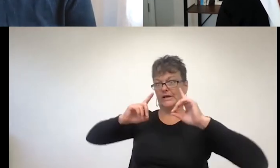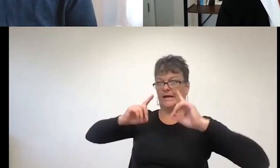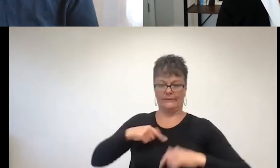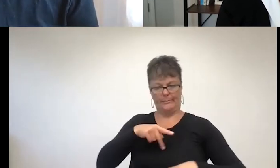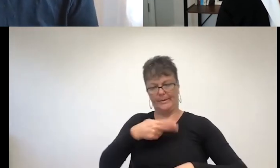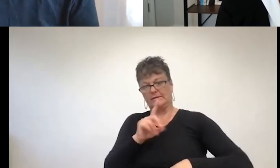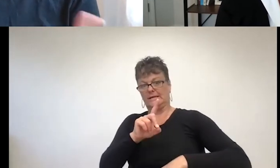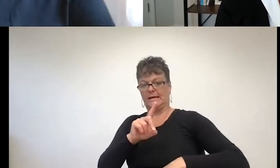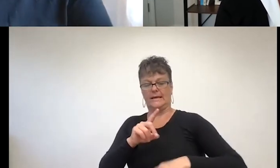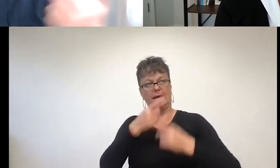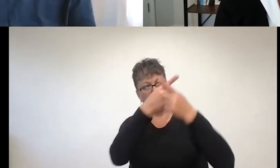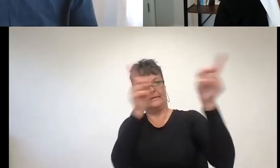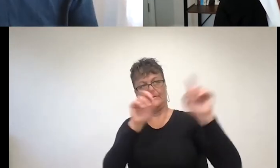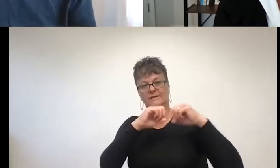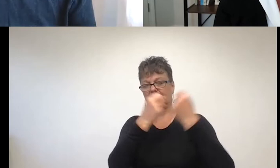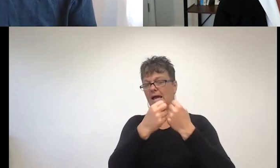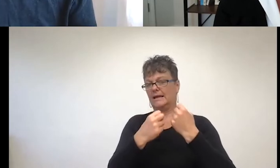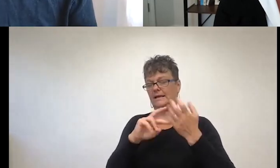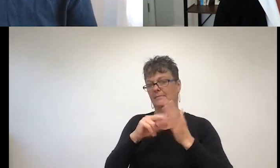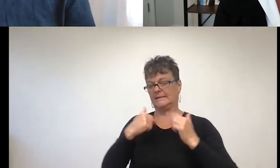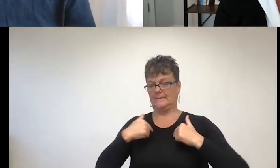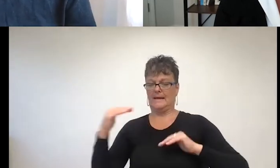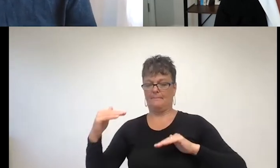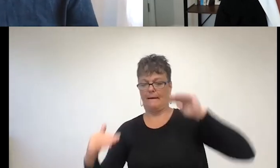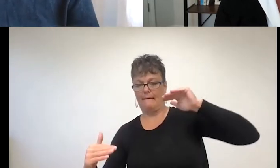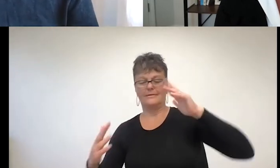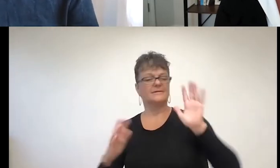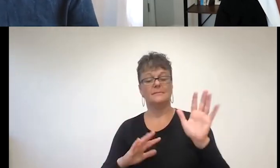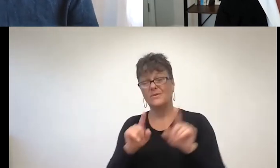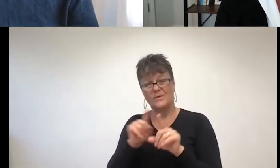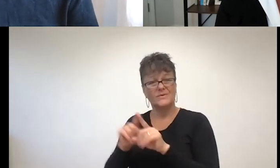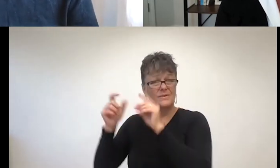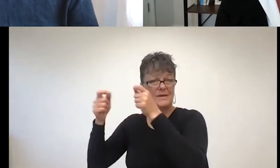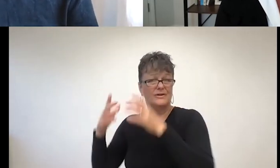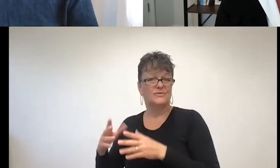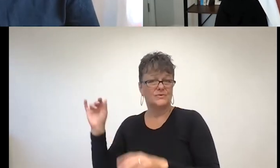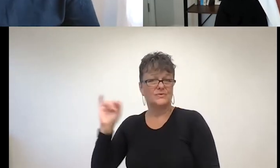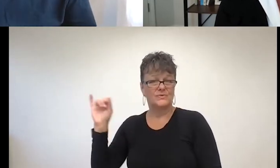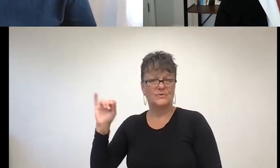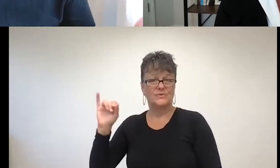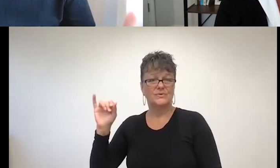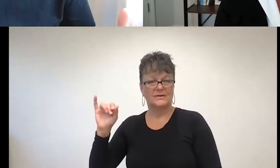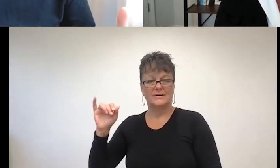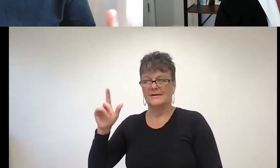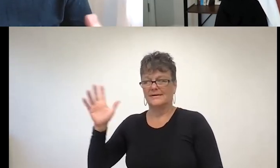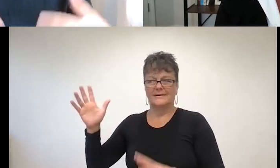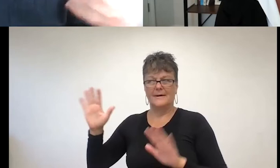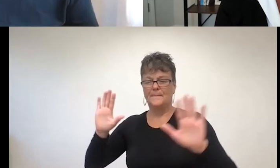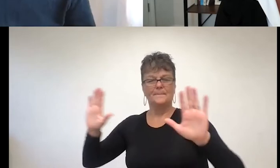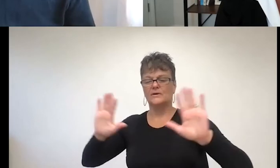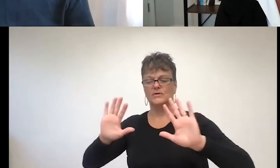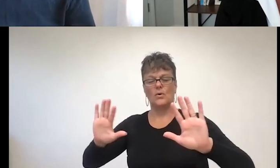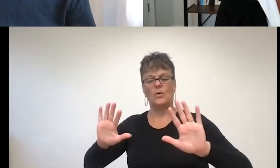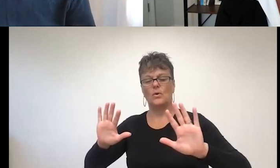the kinds of questioning from both students, but also from managers. And so I am wondering about examples,